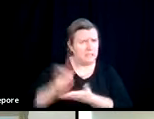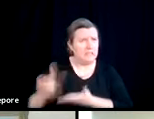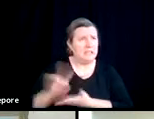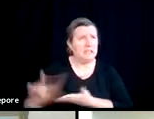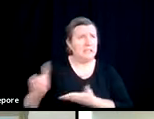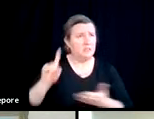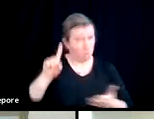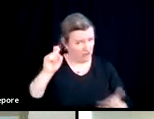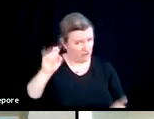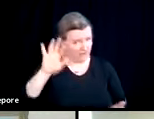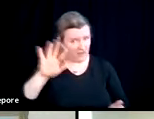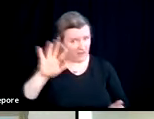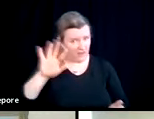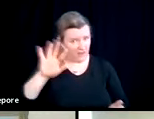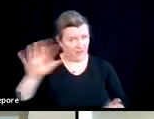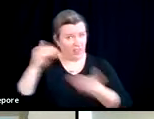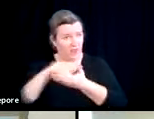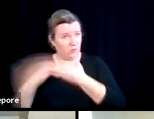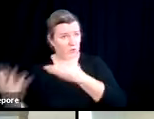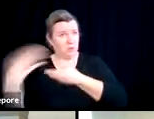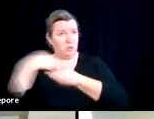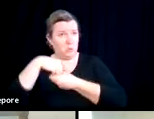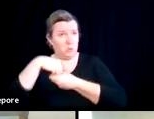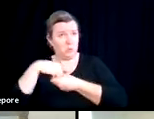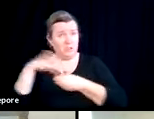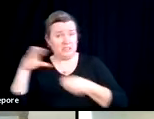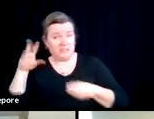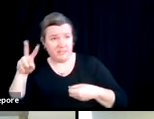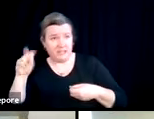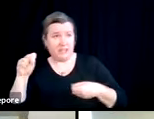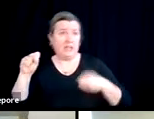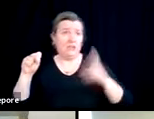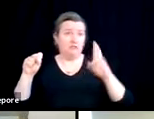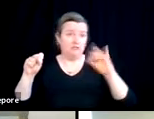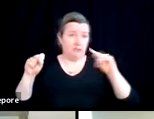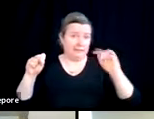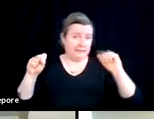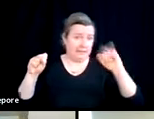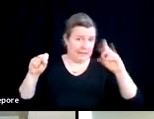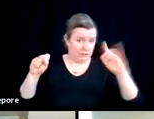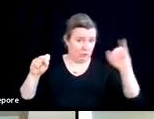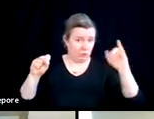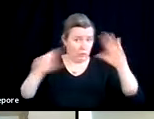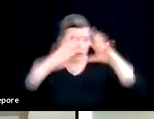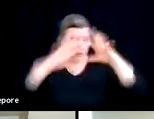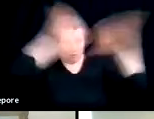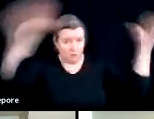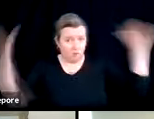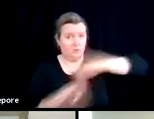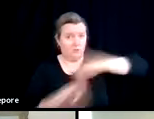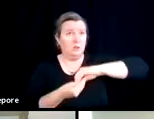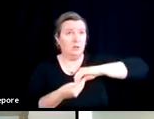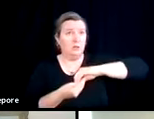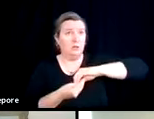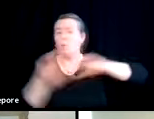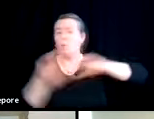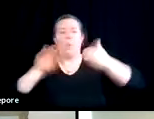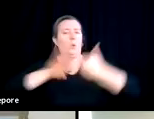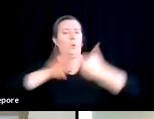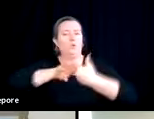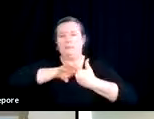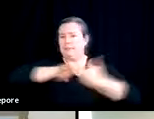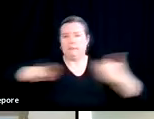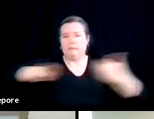for CVS and Rite Aid that you talked about today? They do not, to the best of my knowledge, Judy. In fact, I